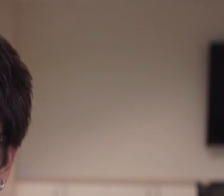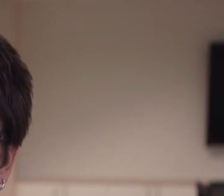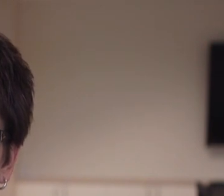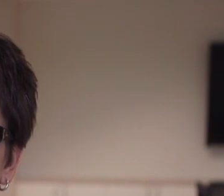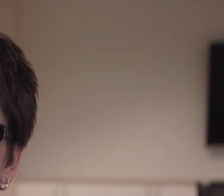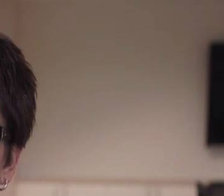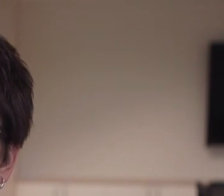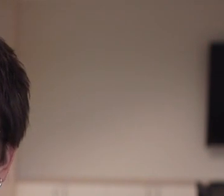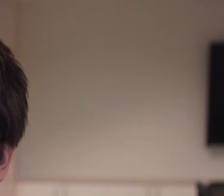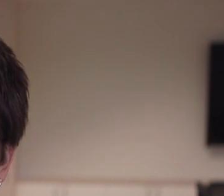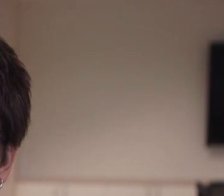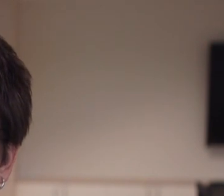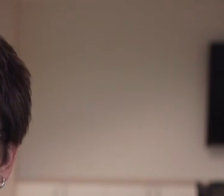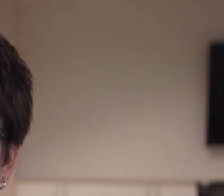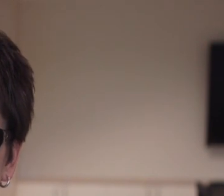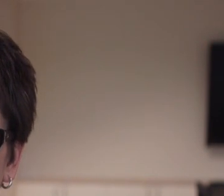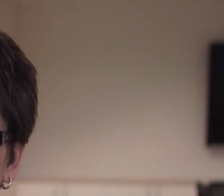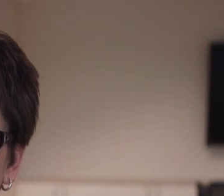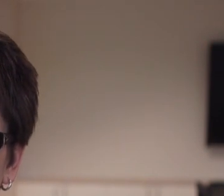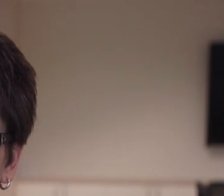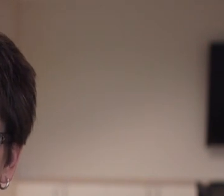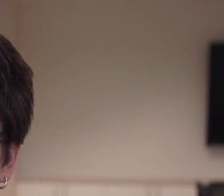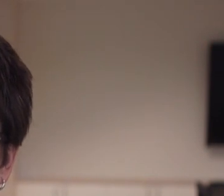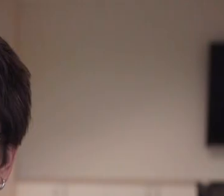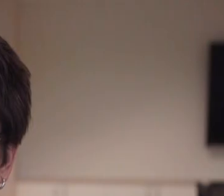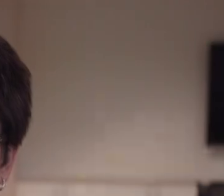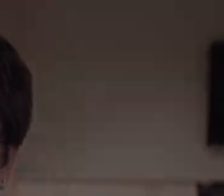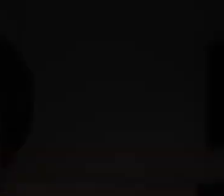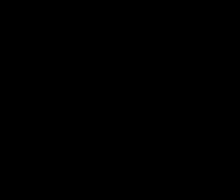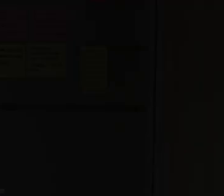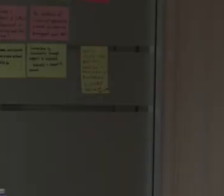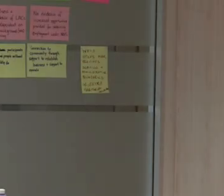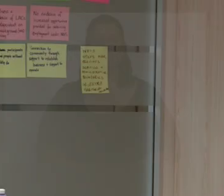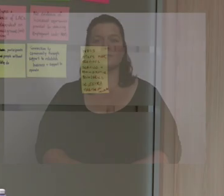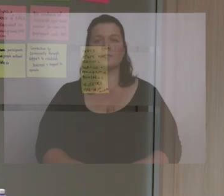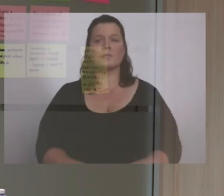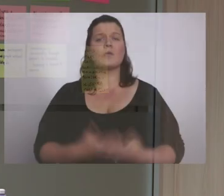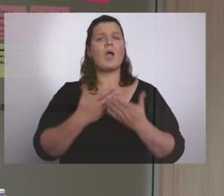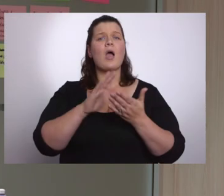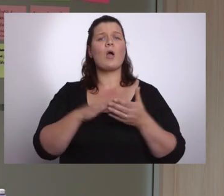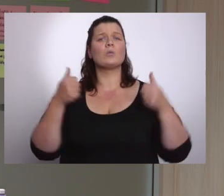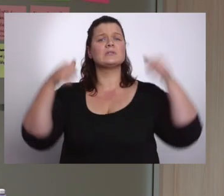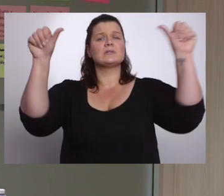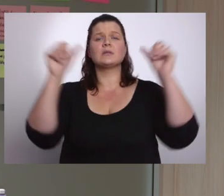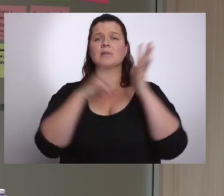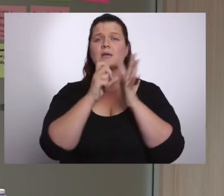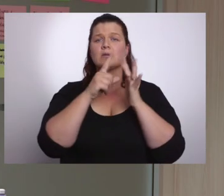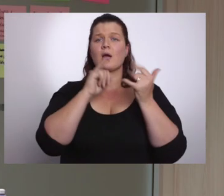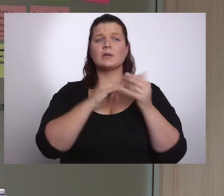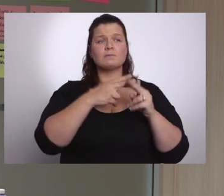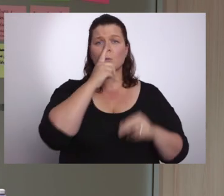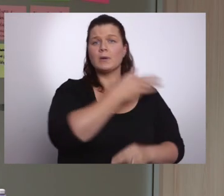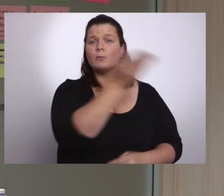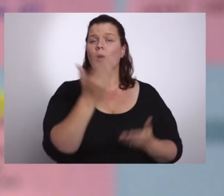unanimously agreed on pretty much every point of what was a recommendation. Shaya. I think the role of the